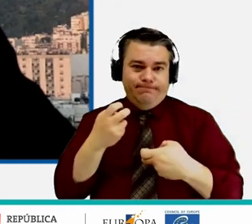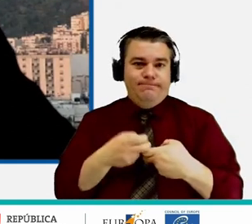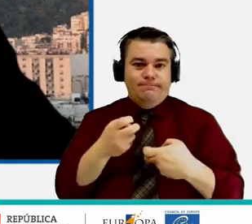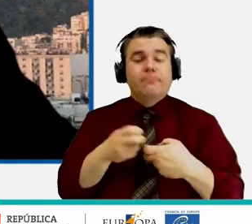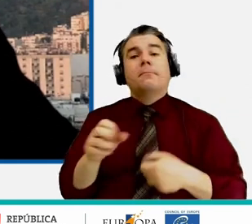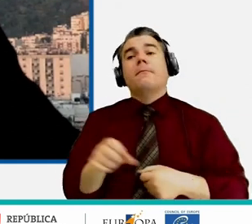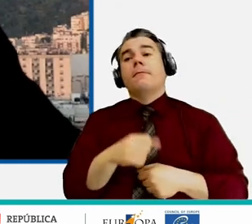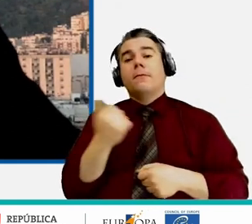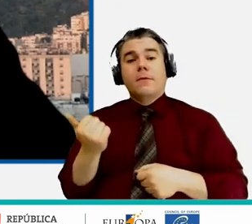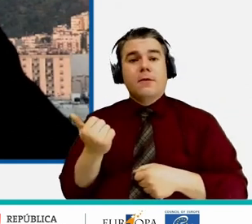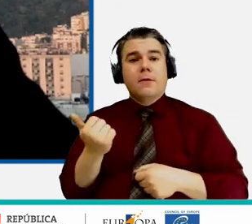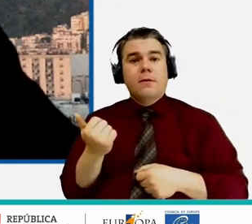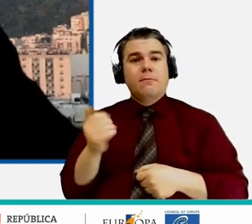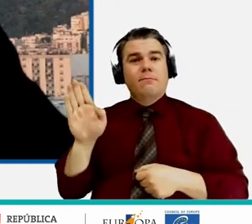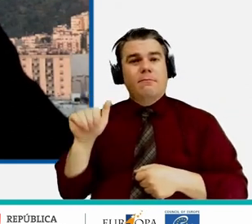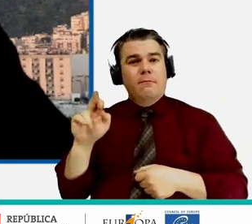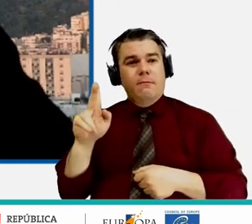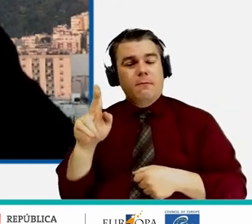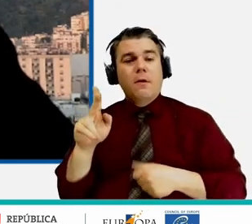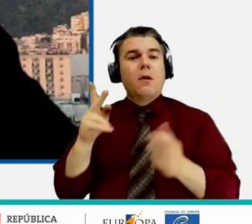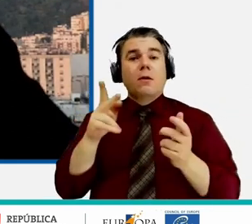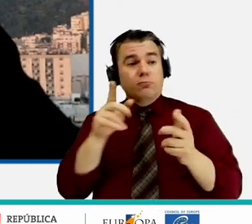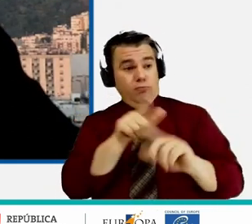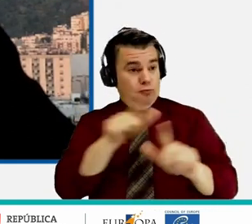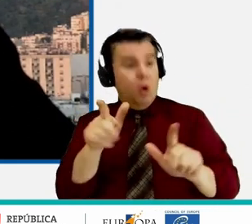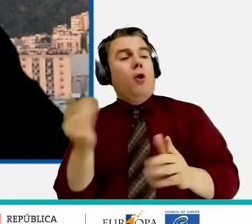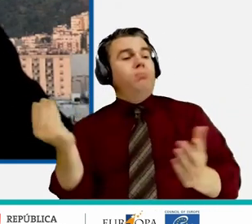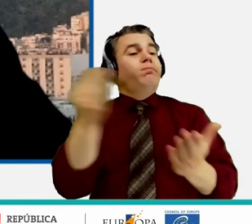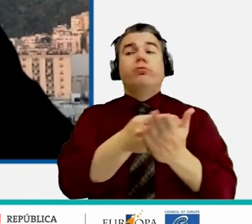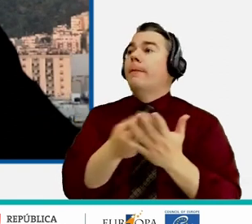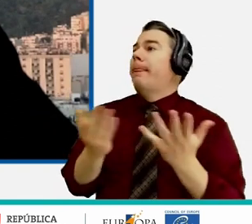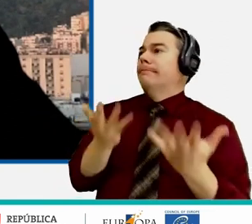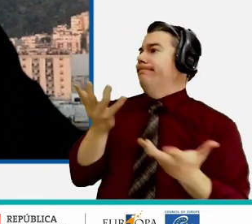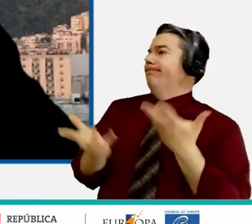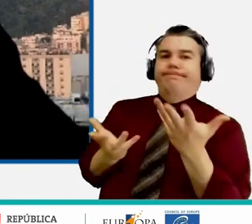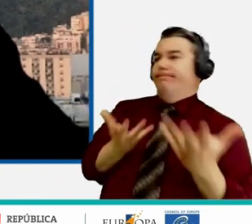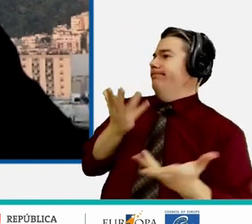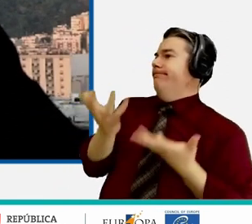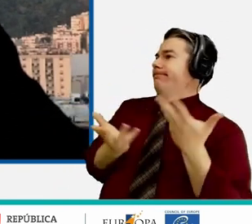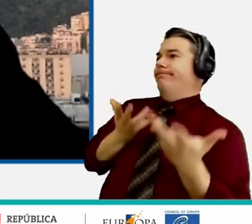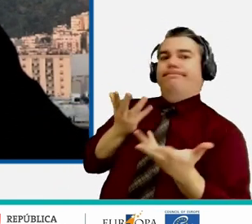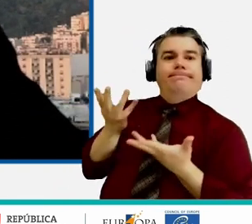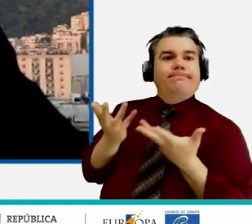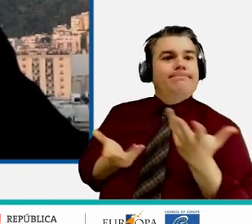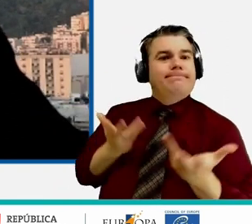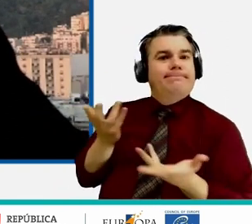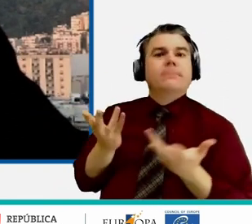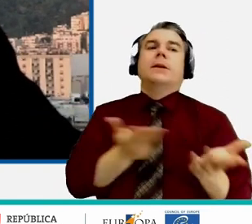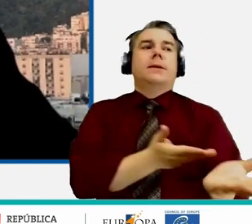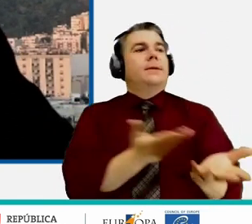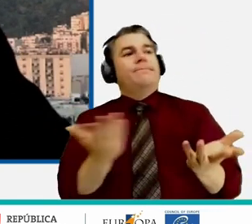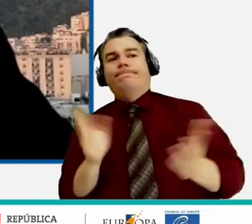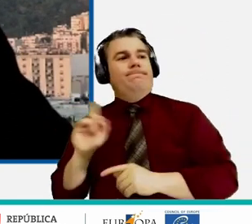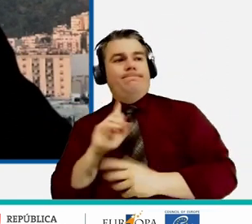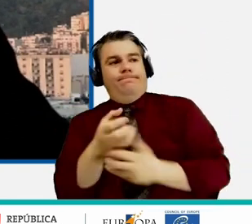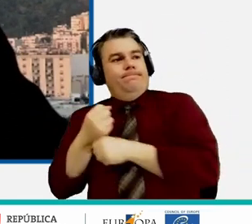of investor-ready bankable projects, as we talked, and cities have much larger needs to support sometimes than necessarily